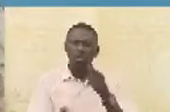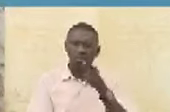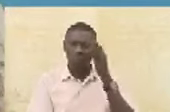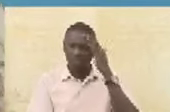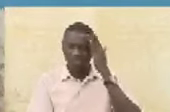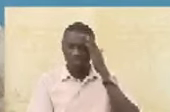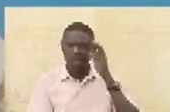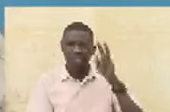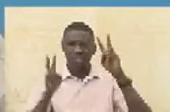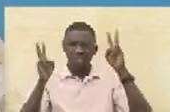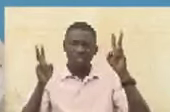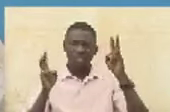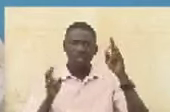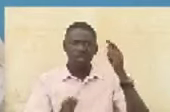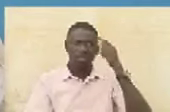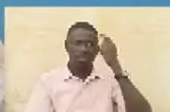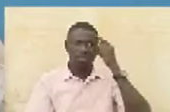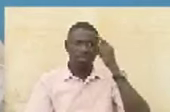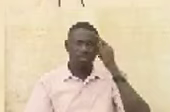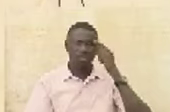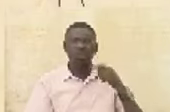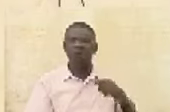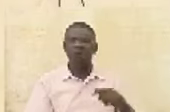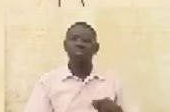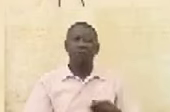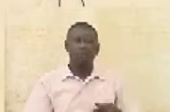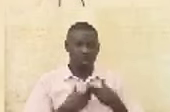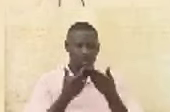Yaya Jame decided to freely give you